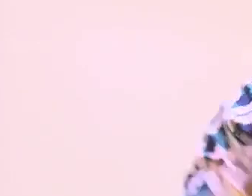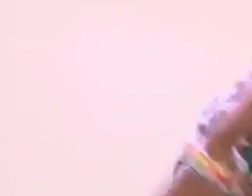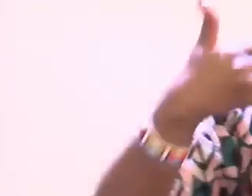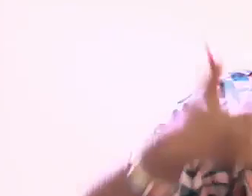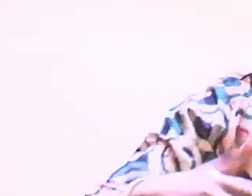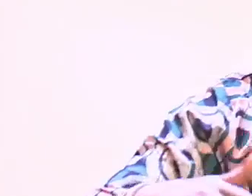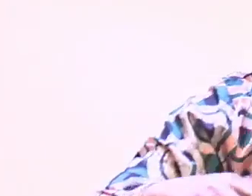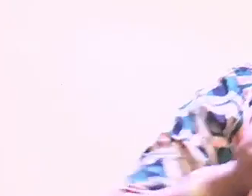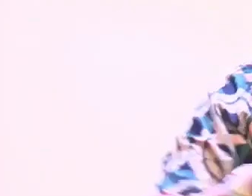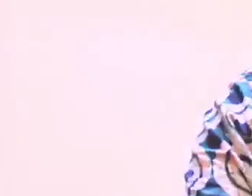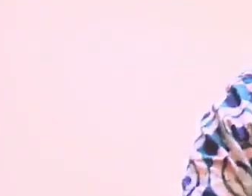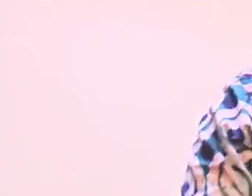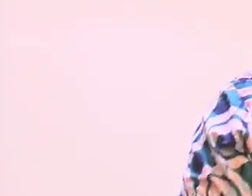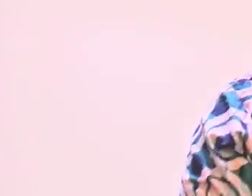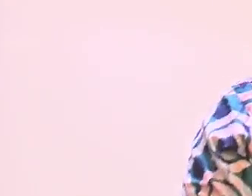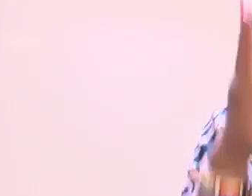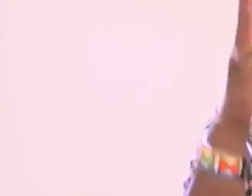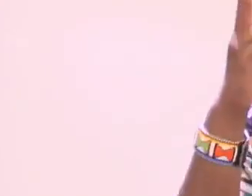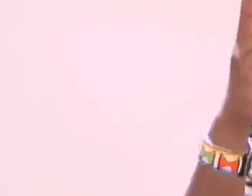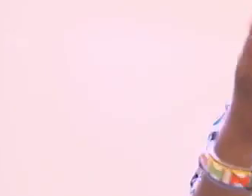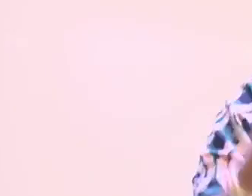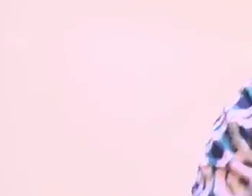you for the good job.